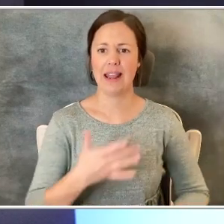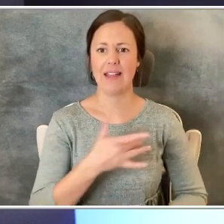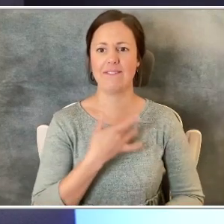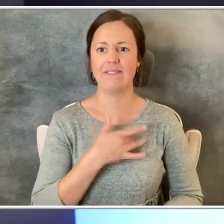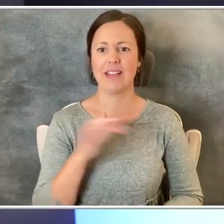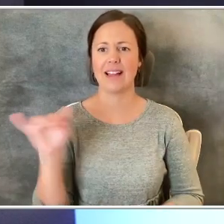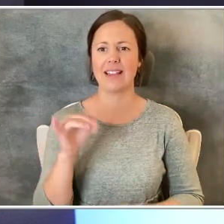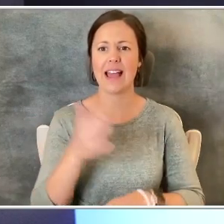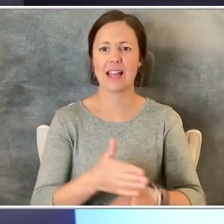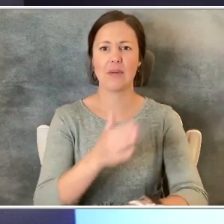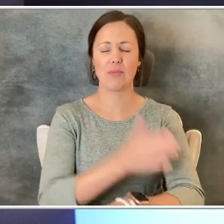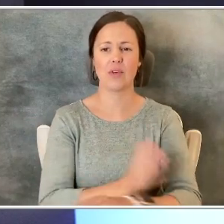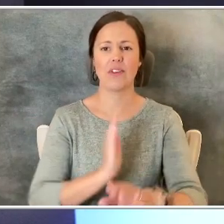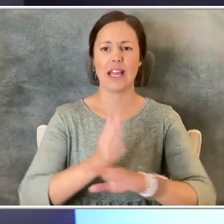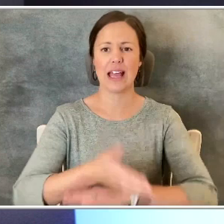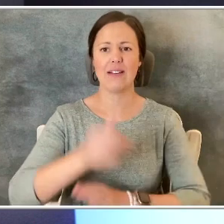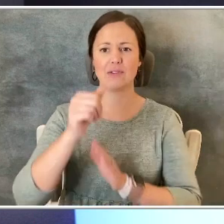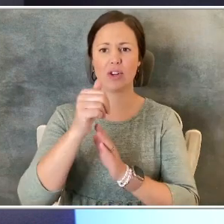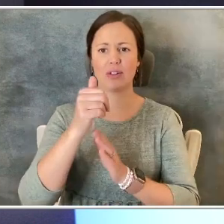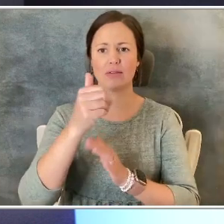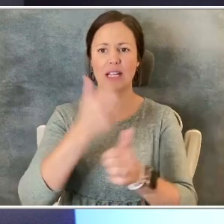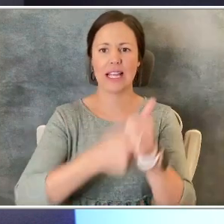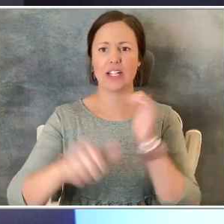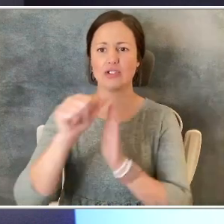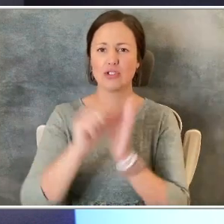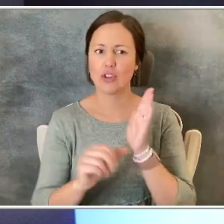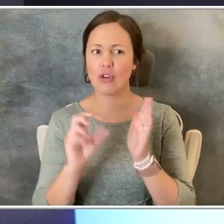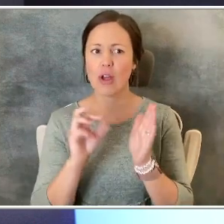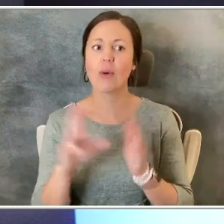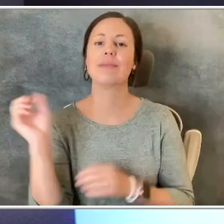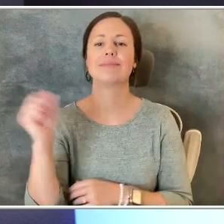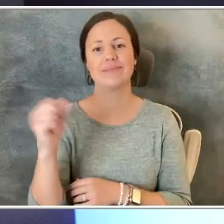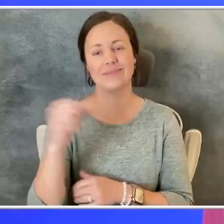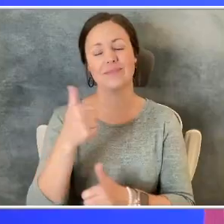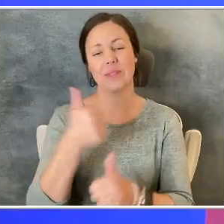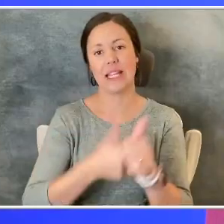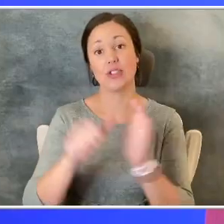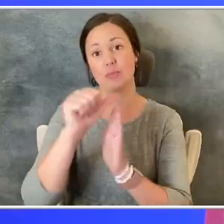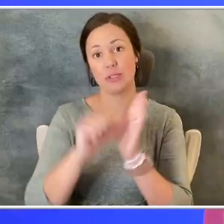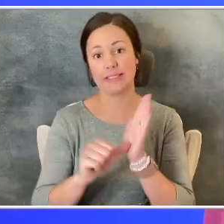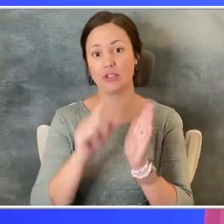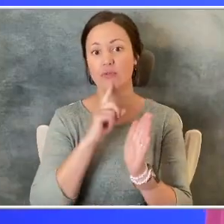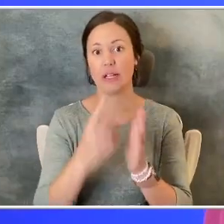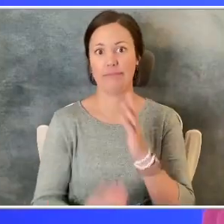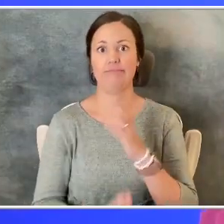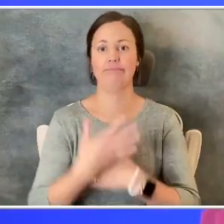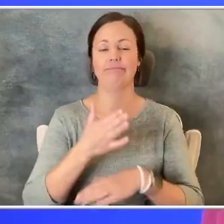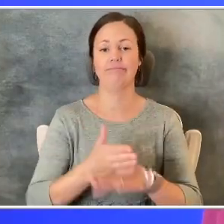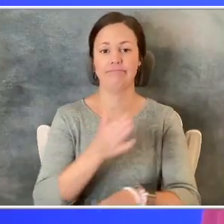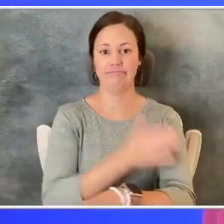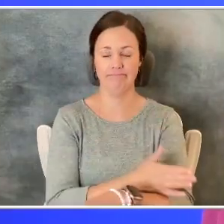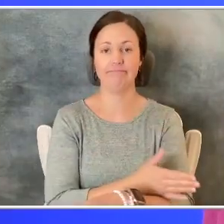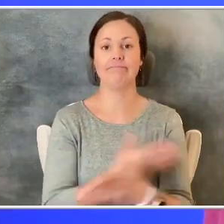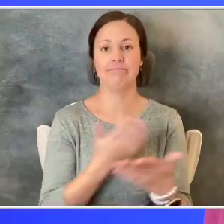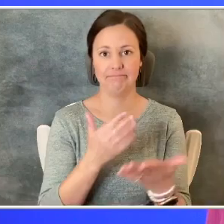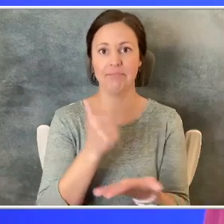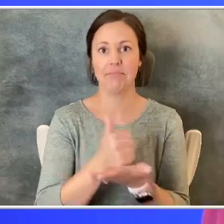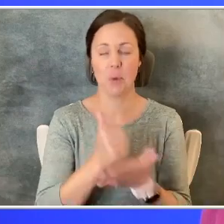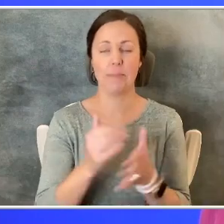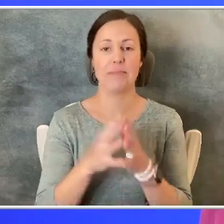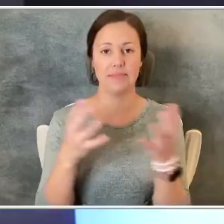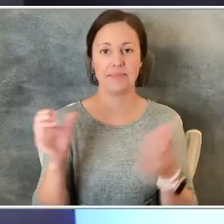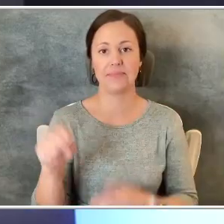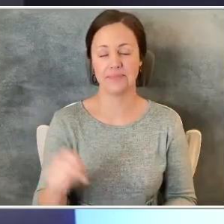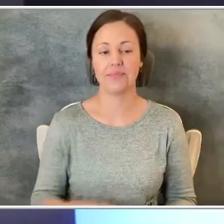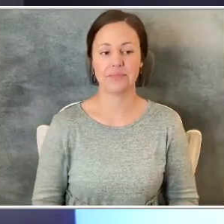each procedure? Absolutely. Yeah. Every single procedure was just a new step in the right direction every single time. You